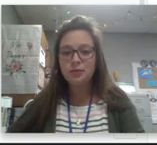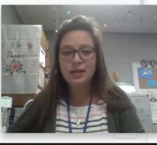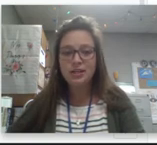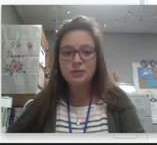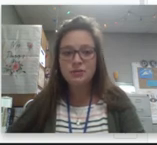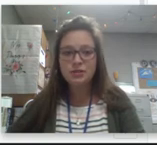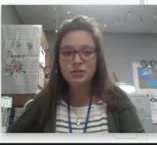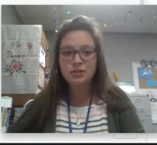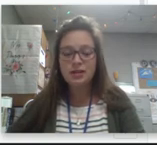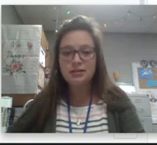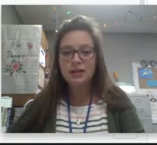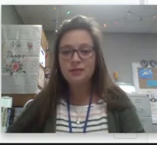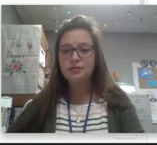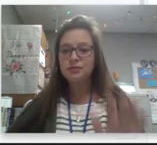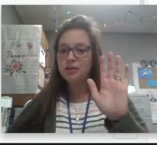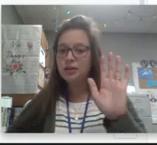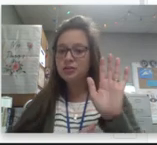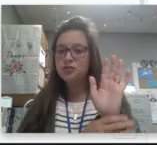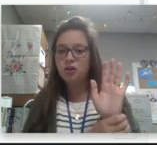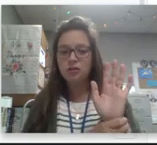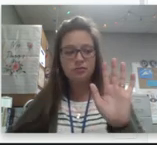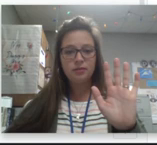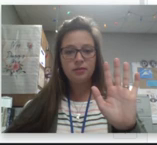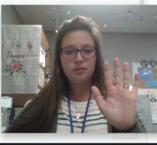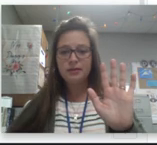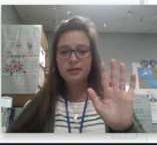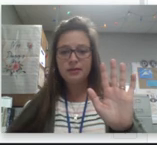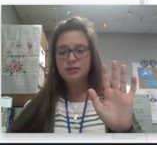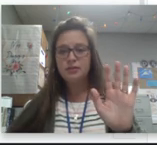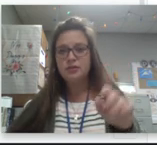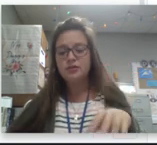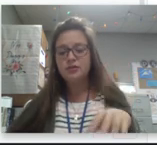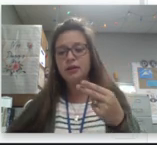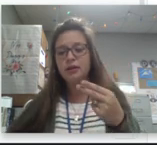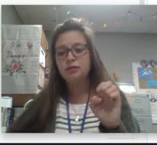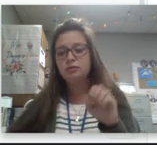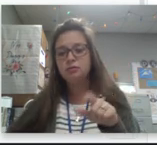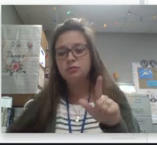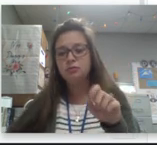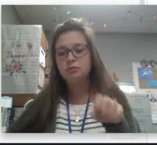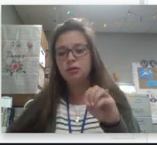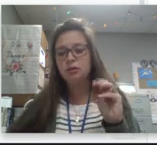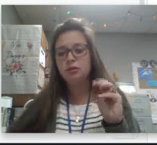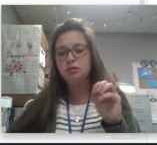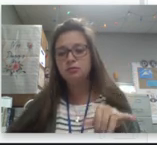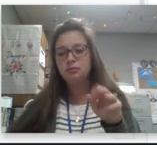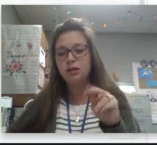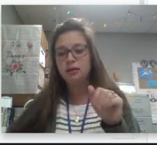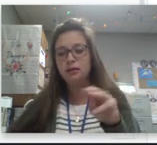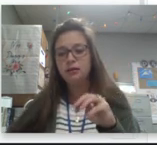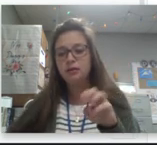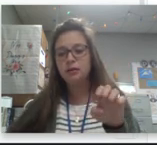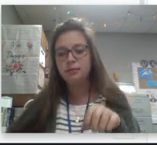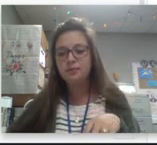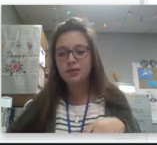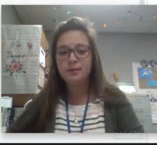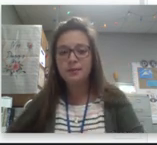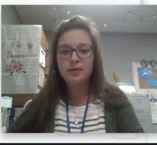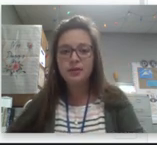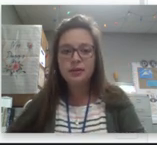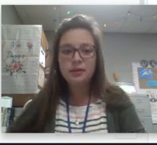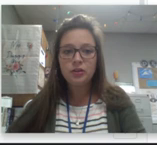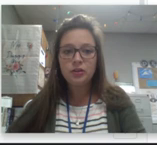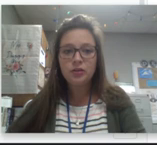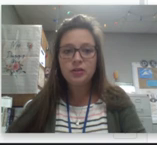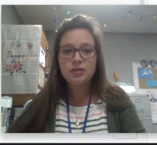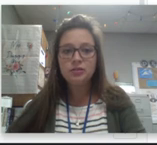lazy with your hand shapes and your signs. Have a strong hand. Don't just be like, hello, my name.